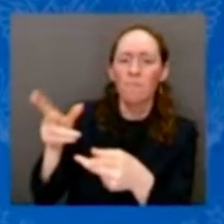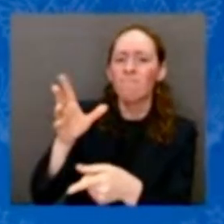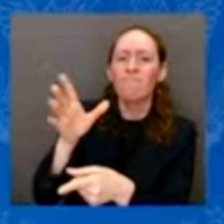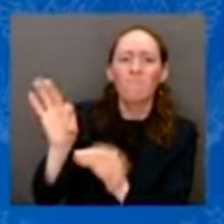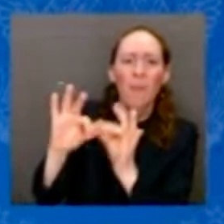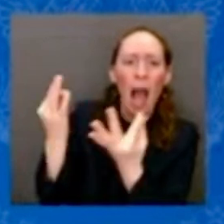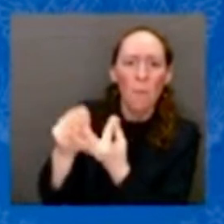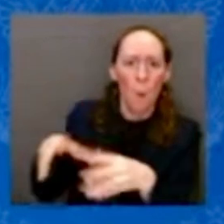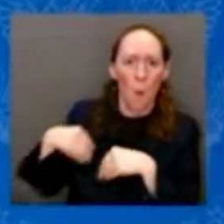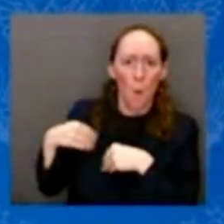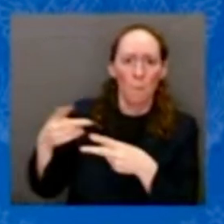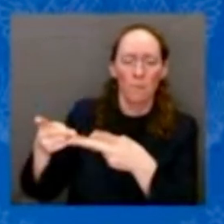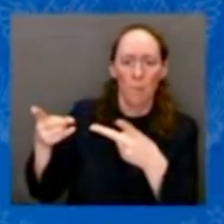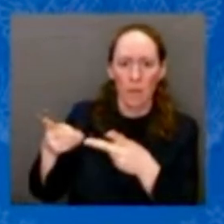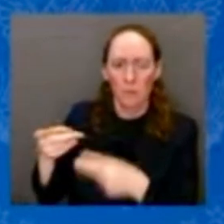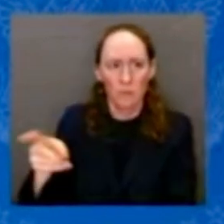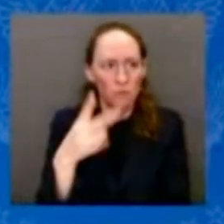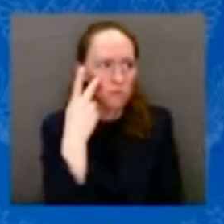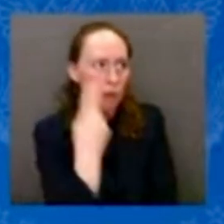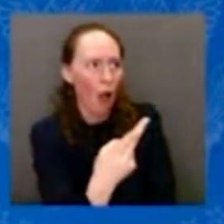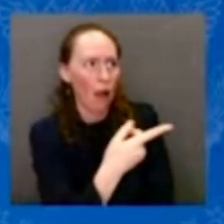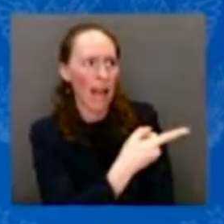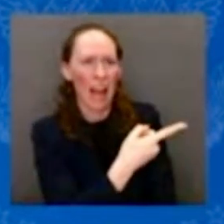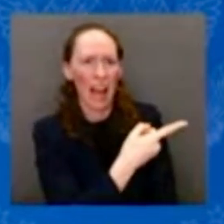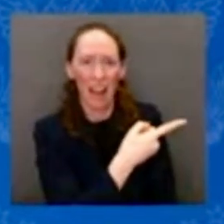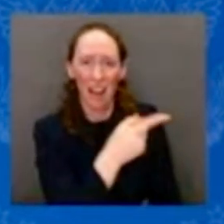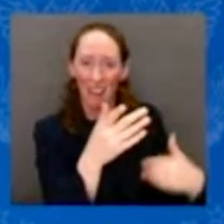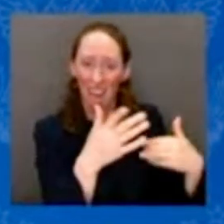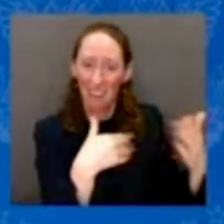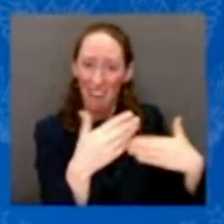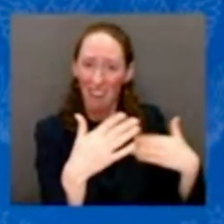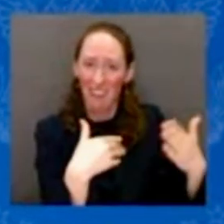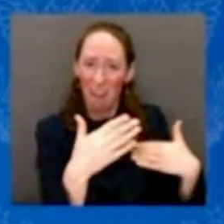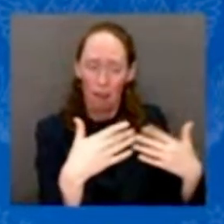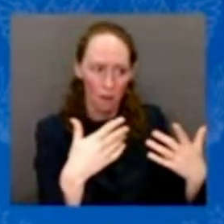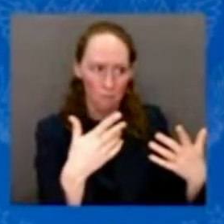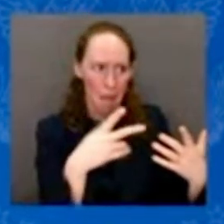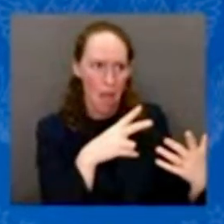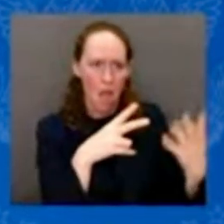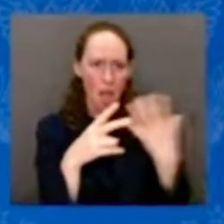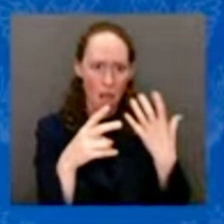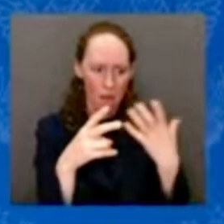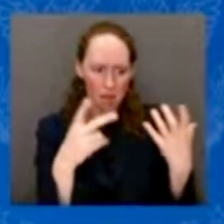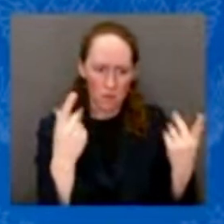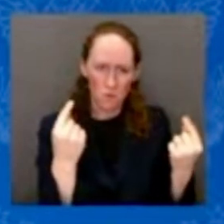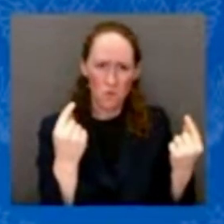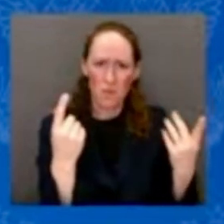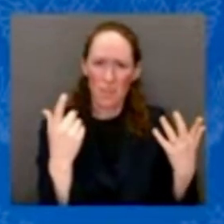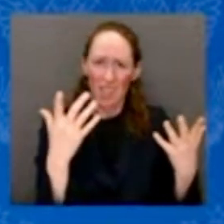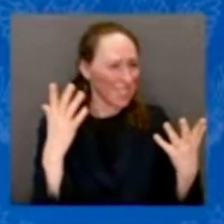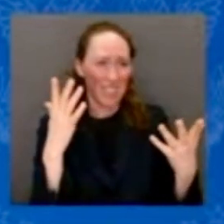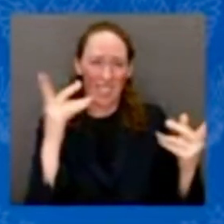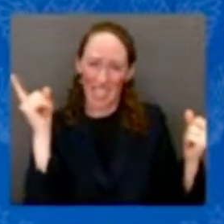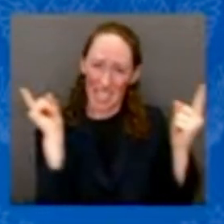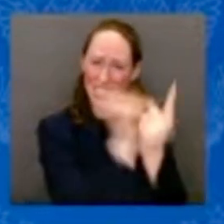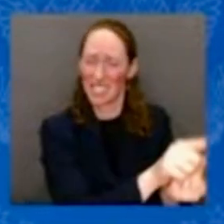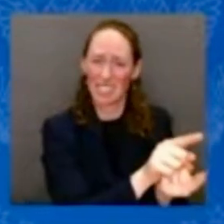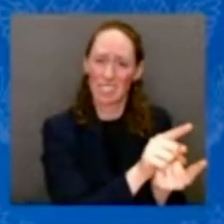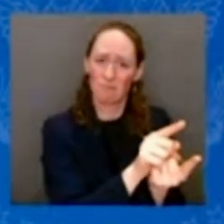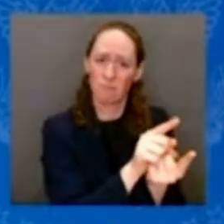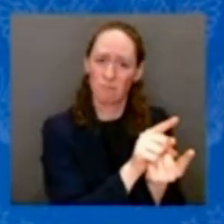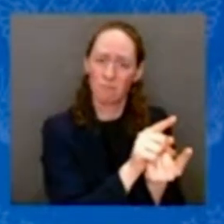wrestle a semi-automatic firearm away. Brandon saved lives. He protected the community.